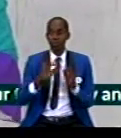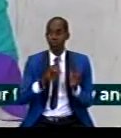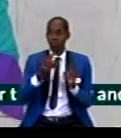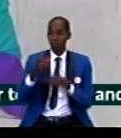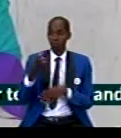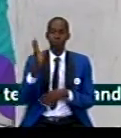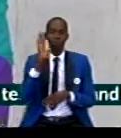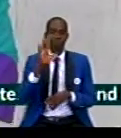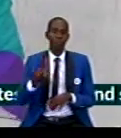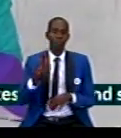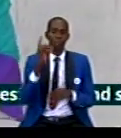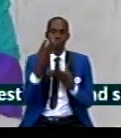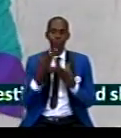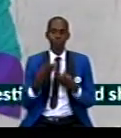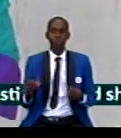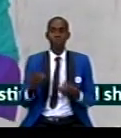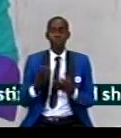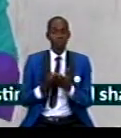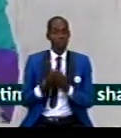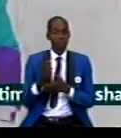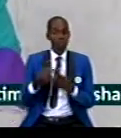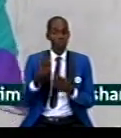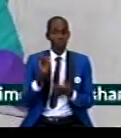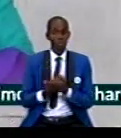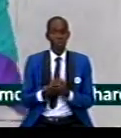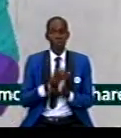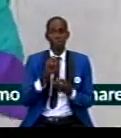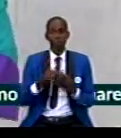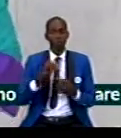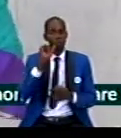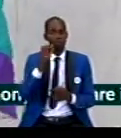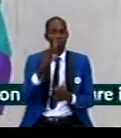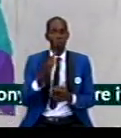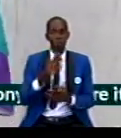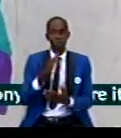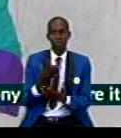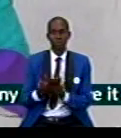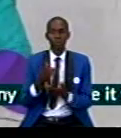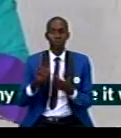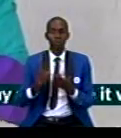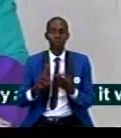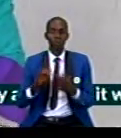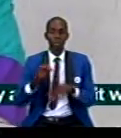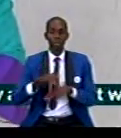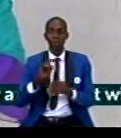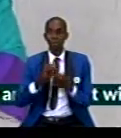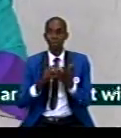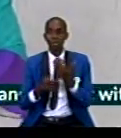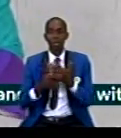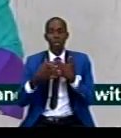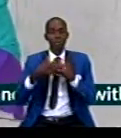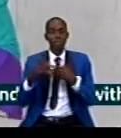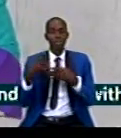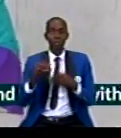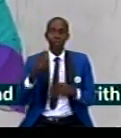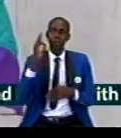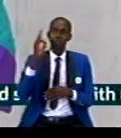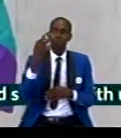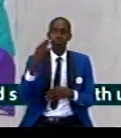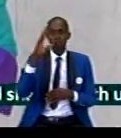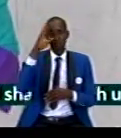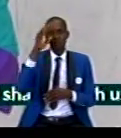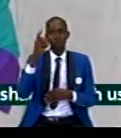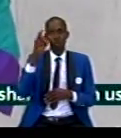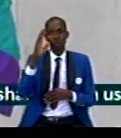the program, after the ministration of the man of God, he asked us to raise one hand up and put the other hand where